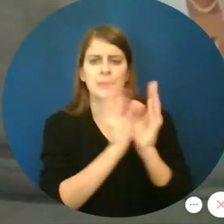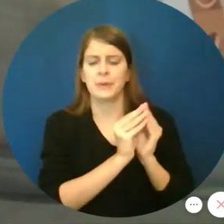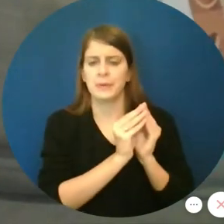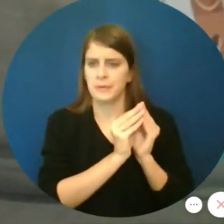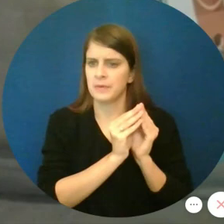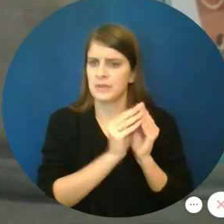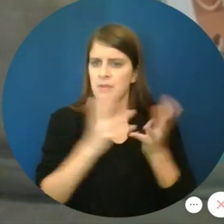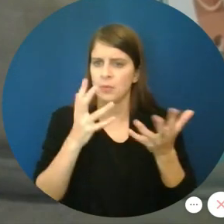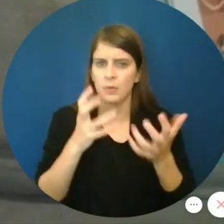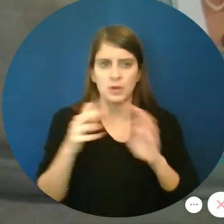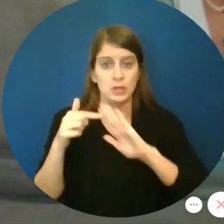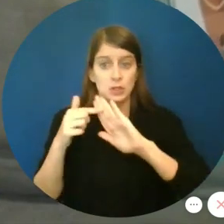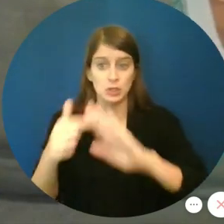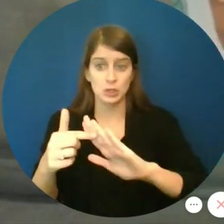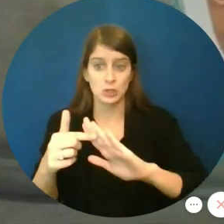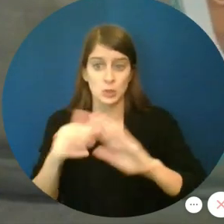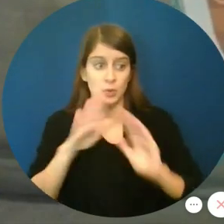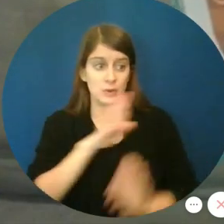first